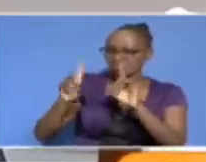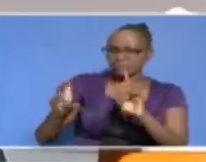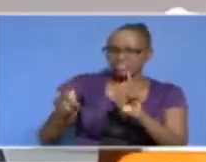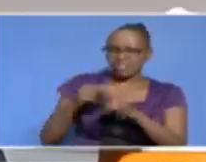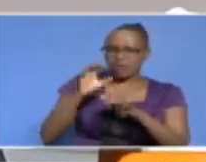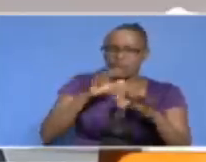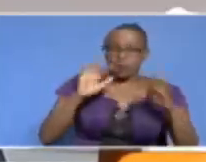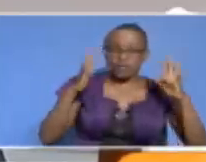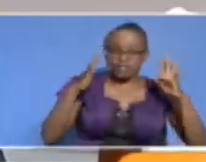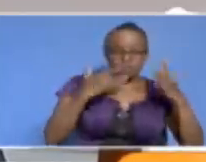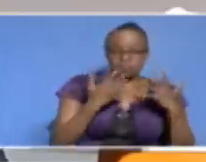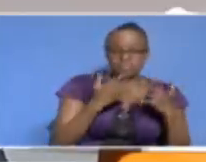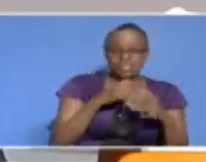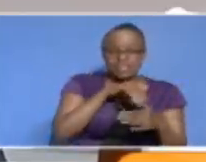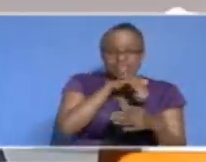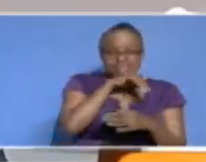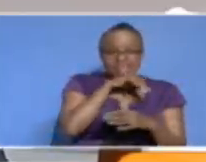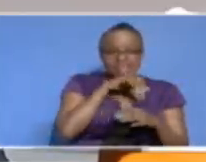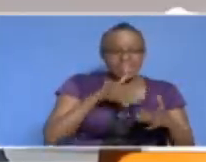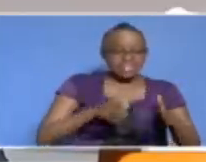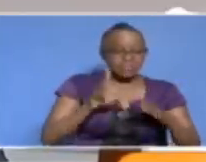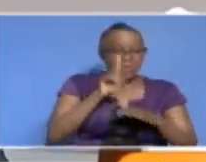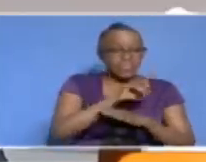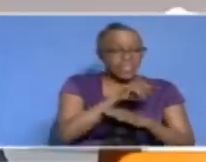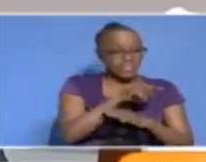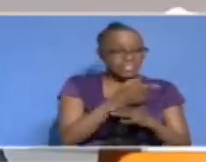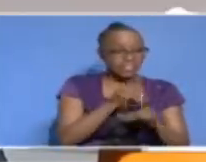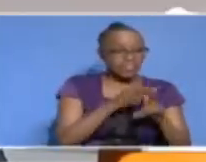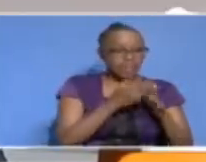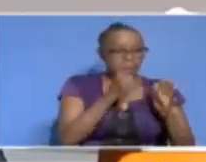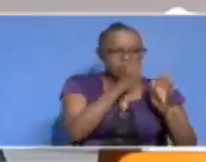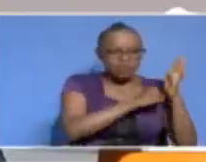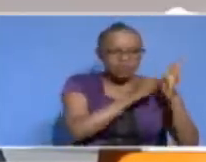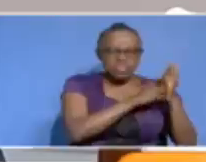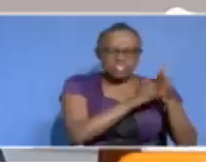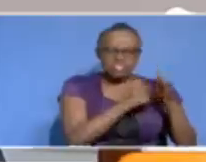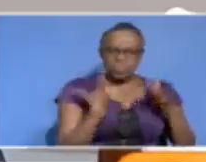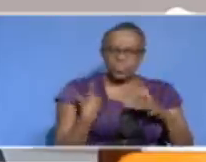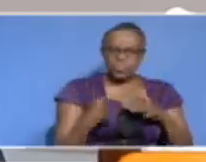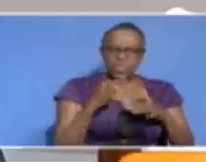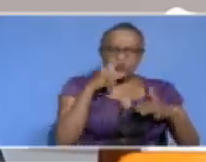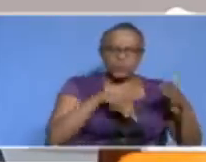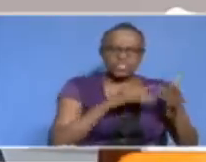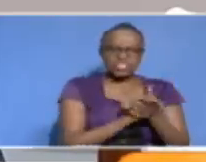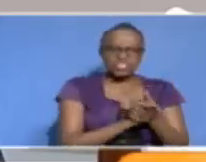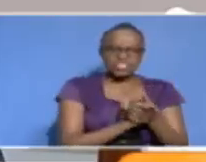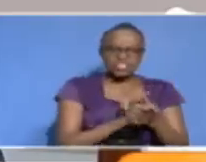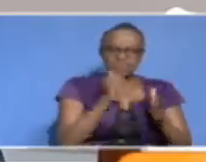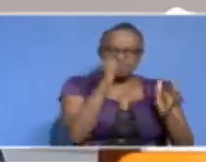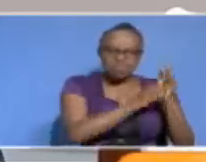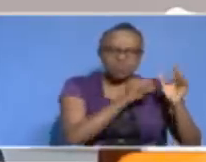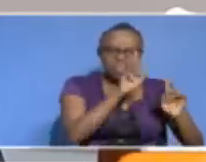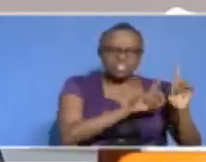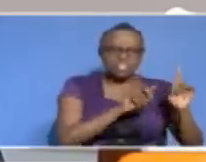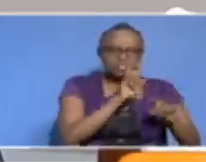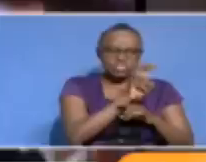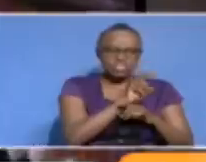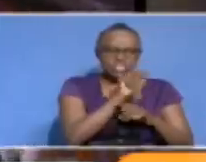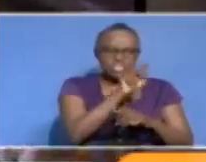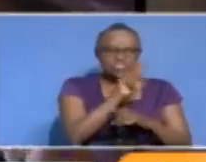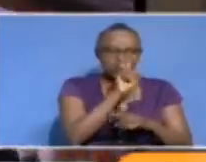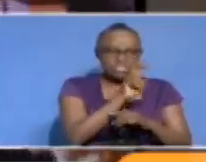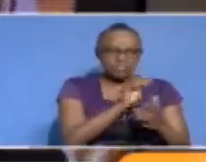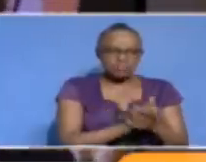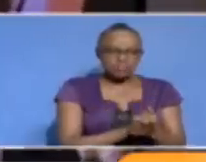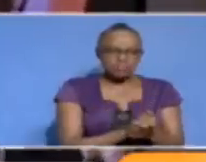celebrating Baba's birthday. Yes. Yeah. Na hii dance ya makueni ya juzi ilikuwa nini? Which makueni dance? Angalia kwa TV. Angalia